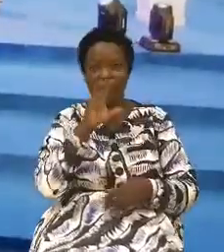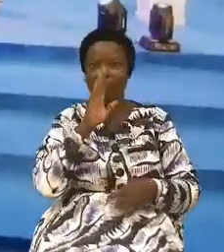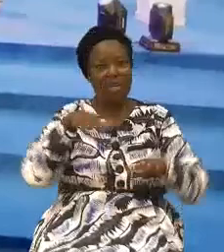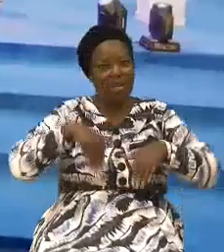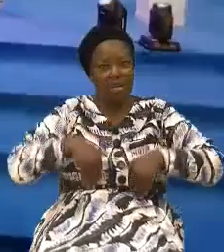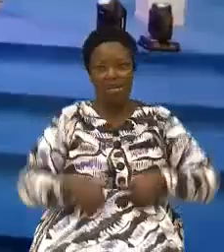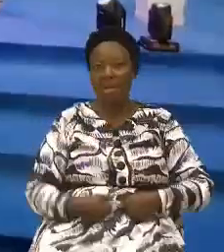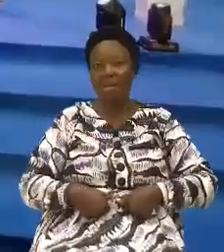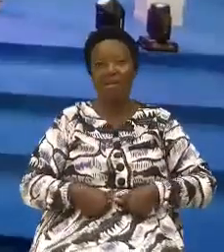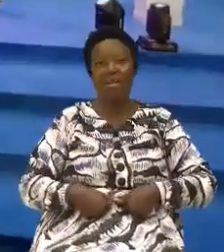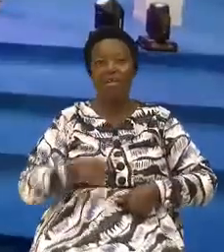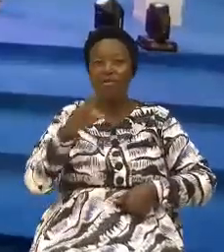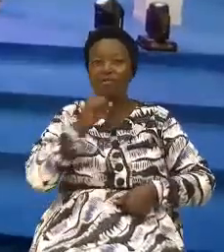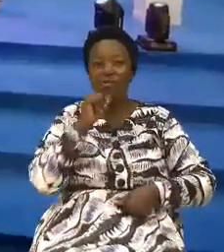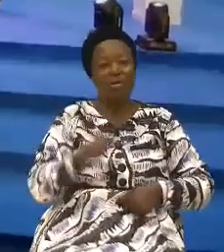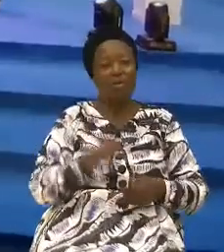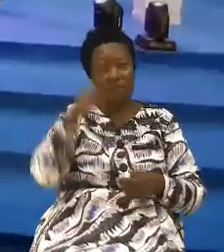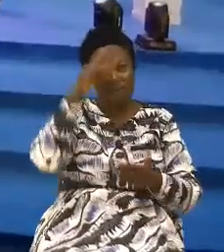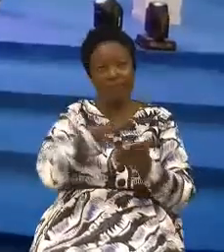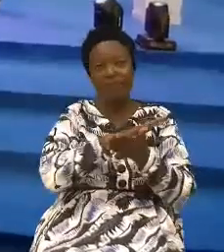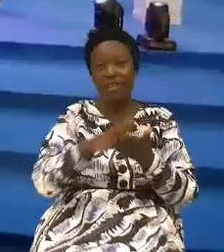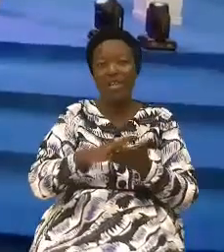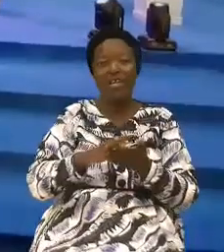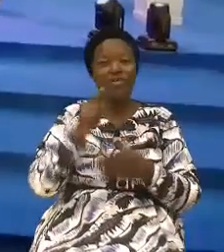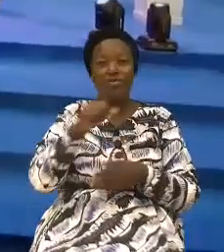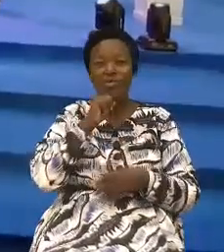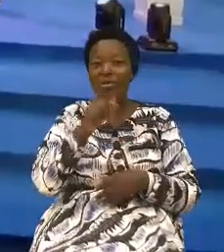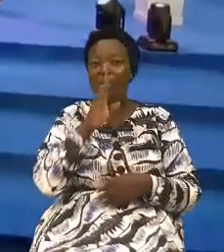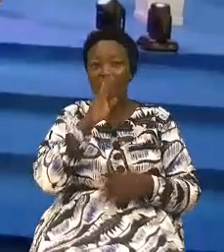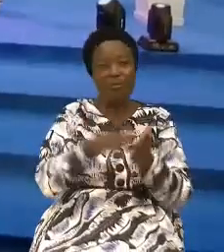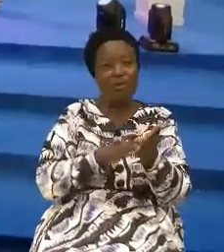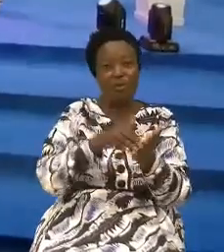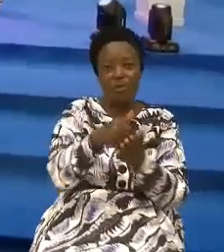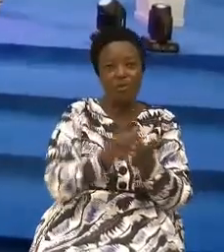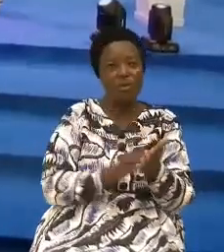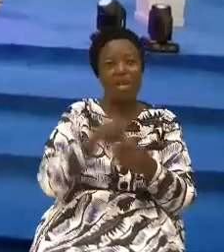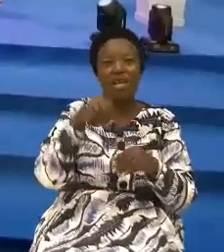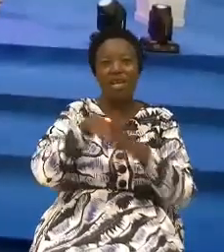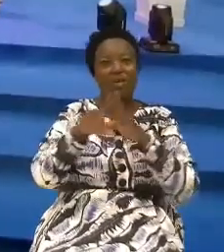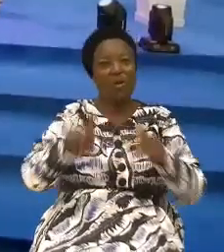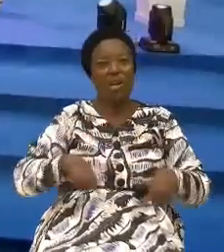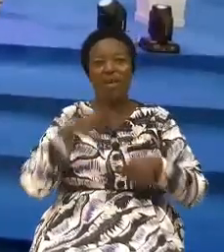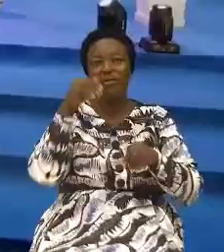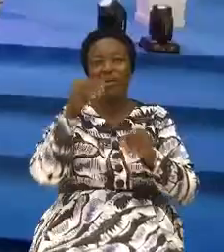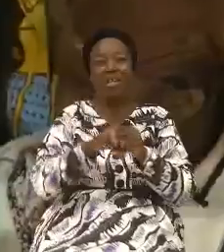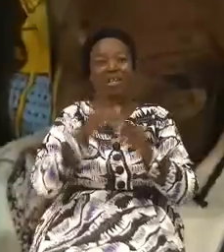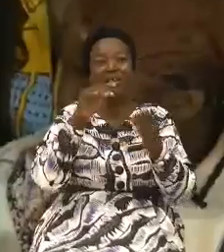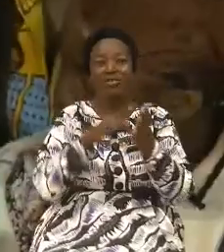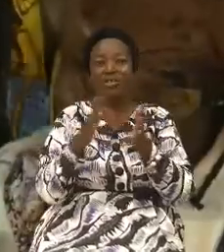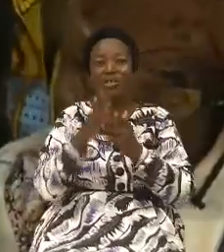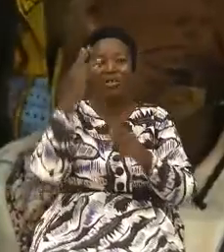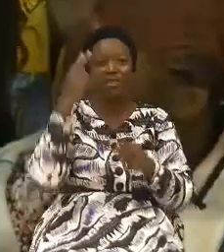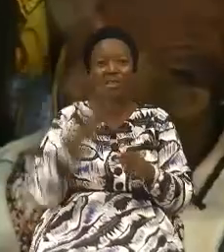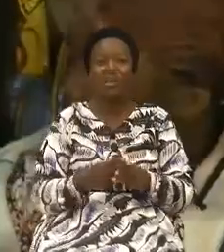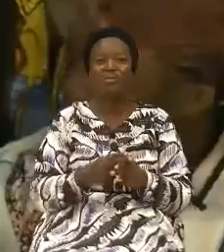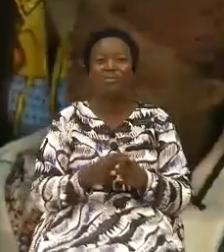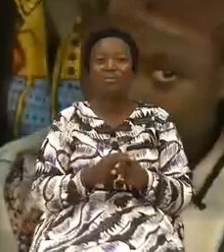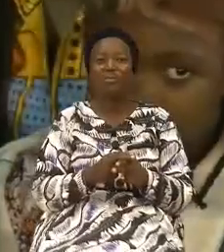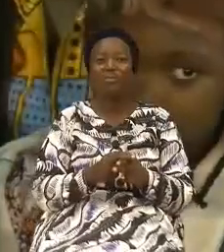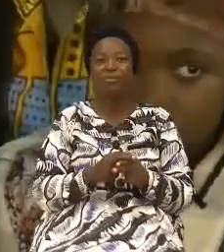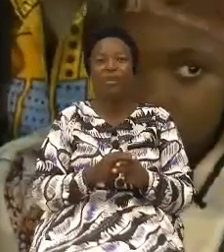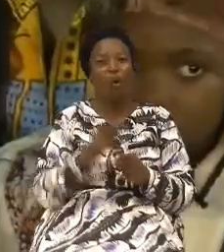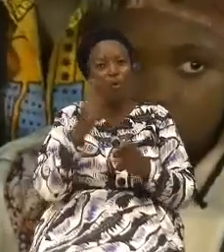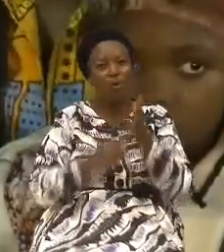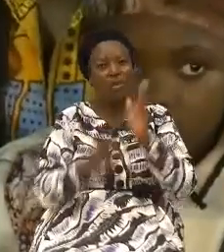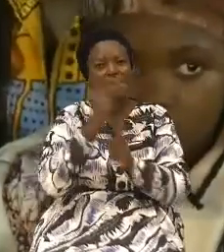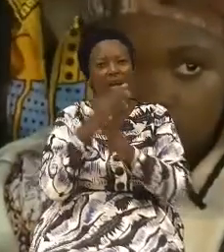not faint. And you will not be weary in your life in Jesus' name. What kind of